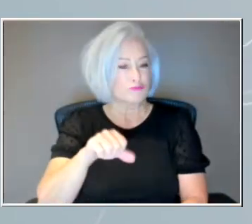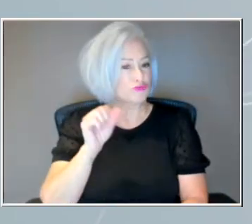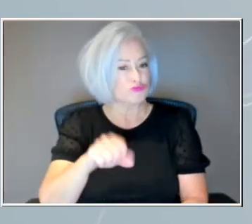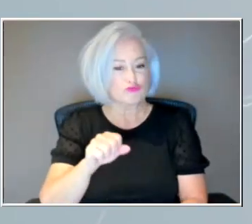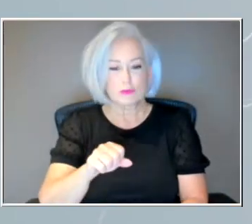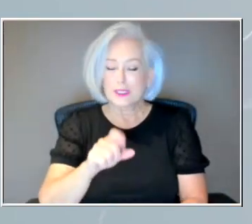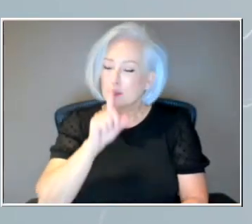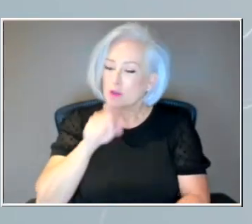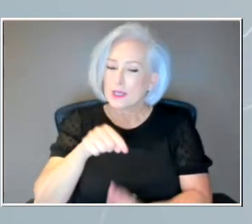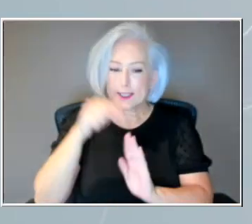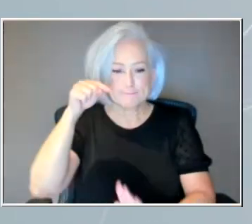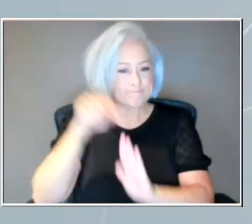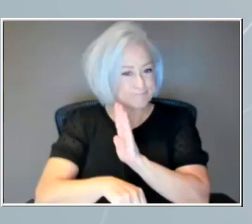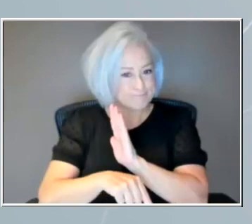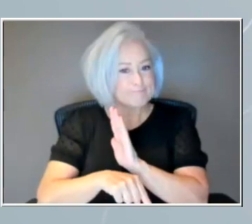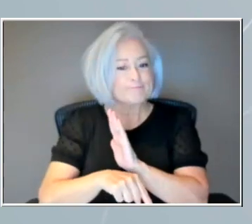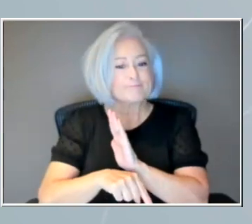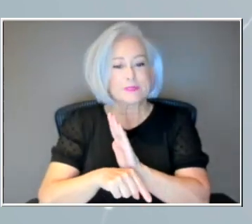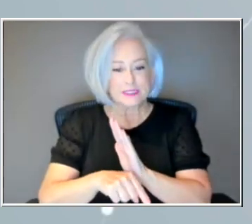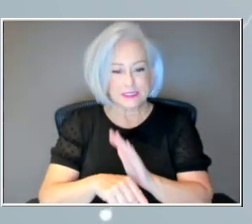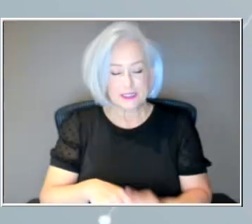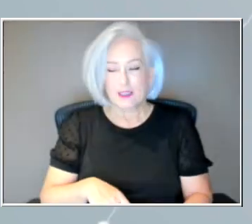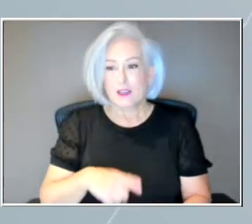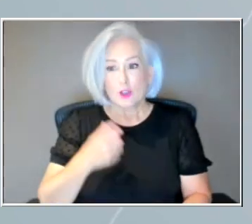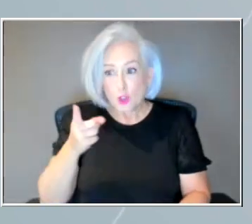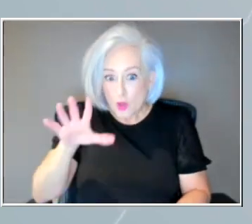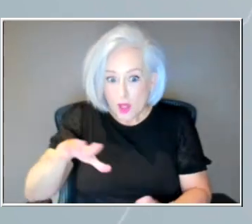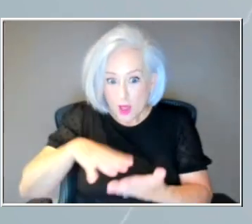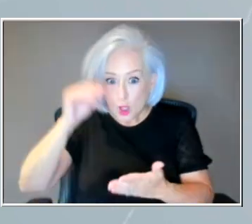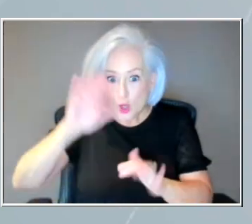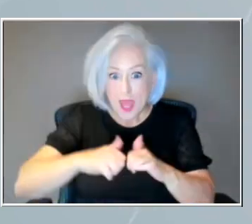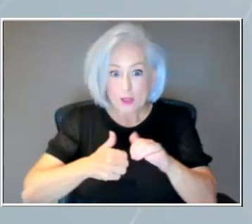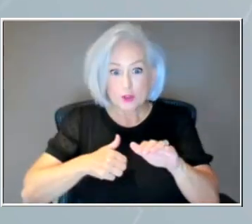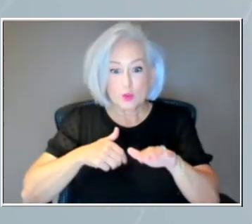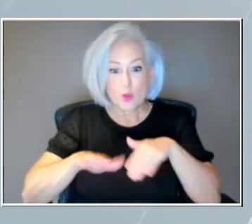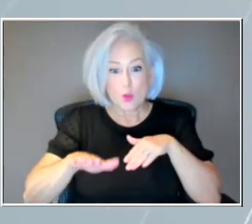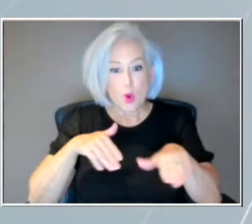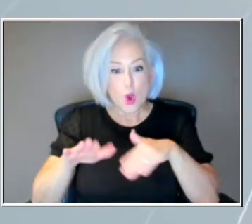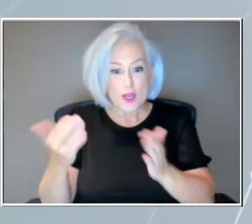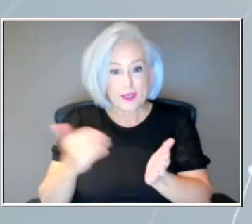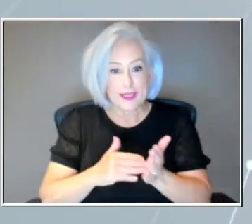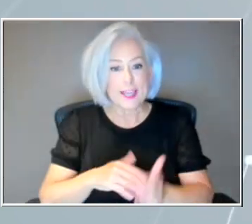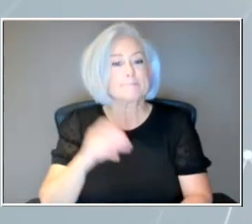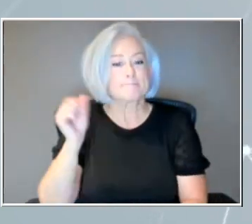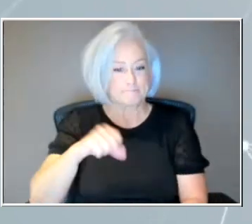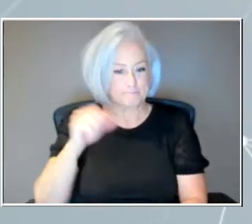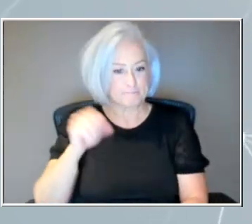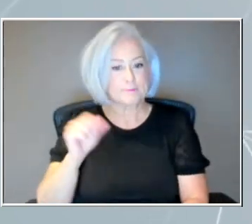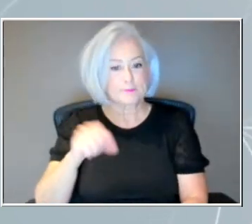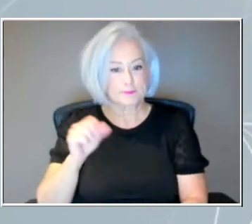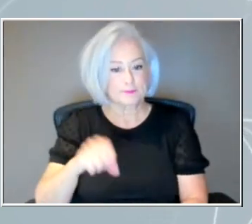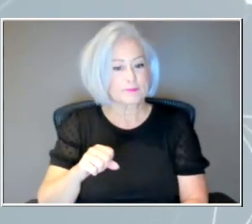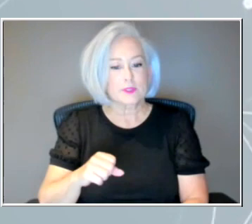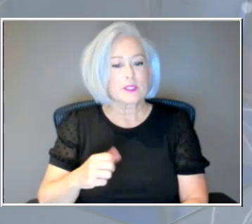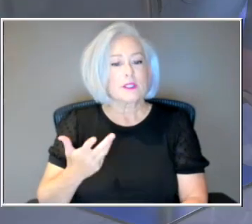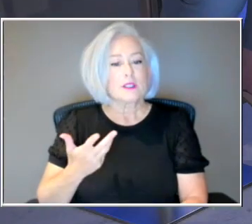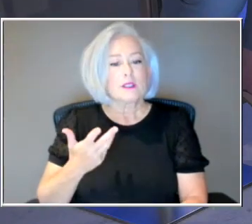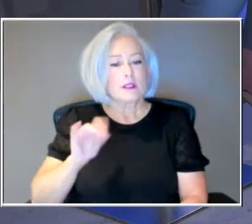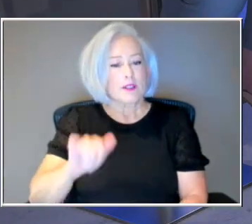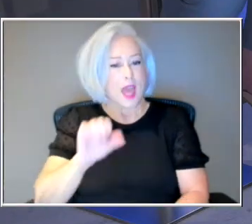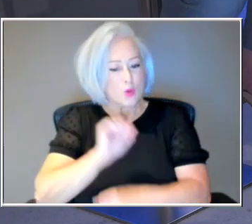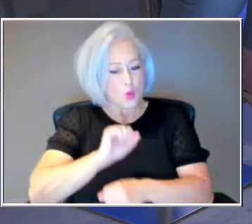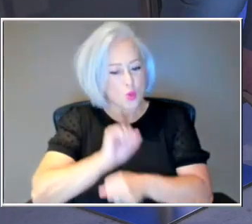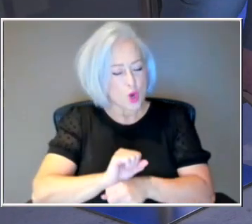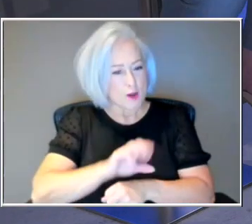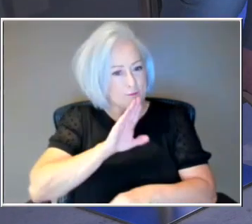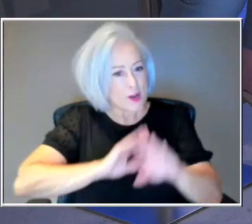hardcore. Relearning to walk. I mean, that's back to Yes. basics. What did that work feel like? Was it frustrating? Were